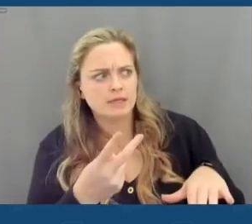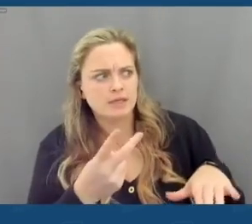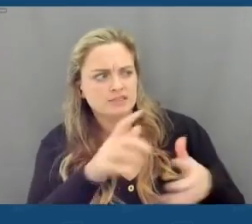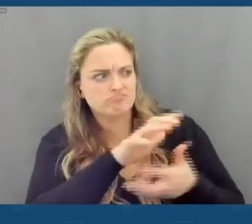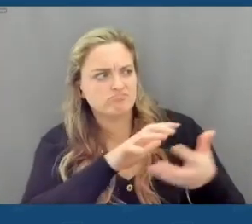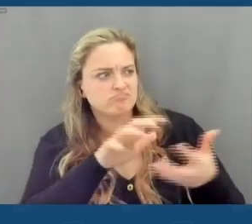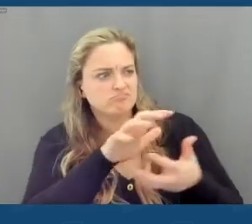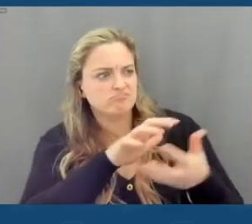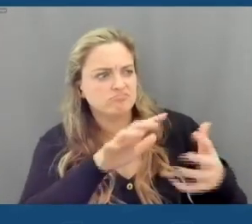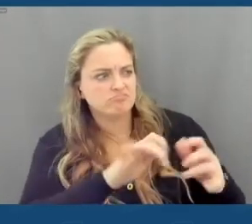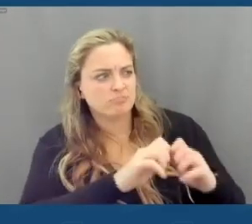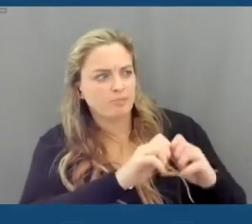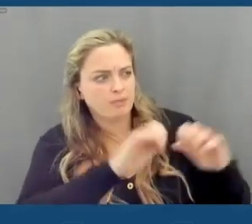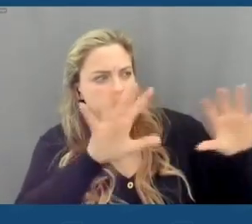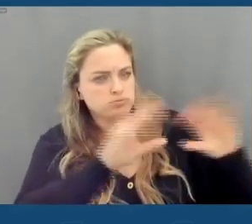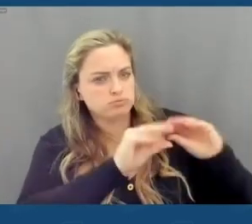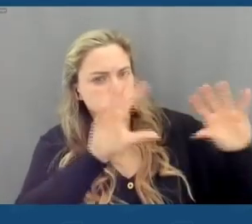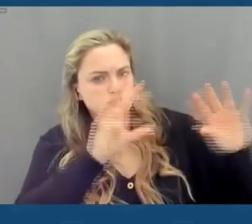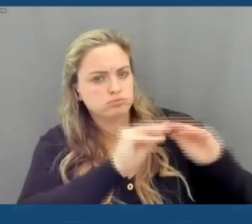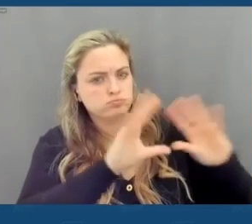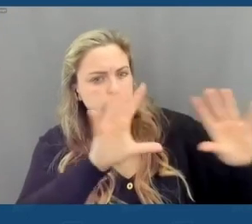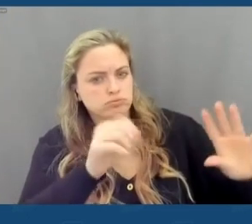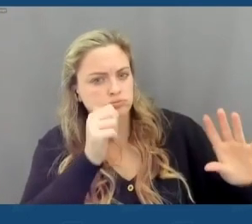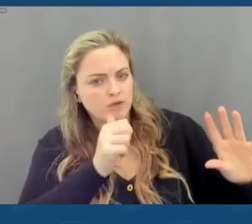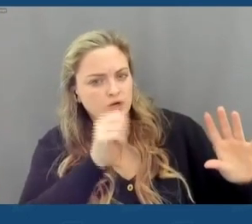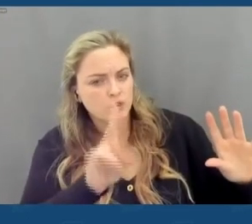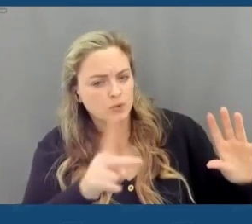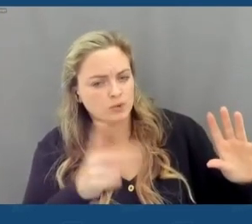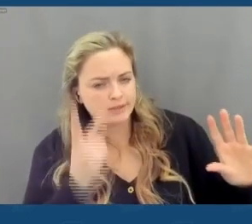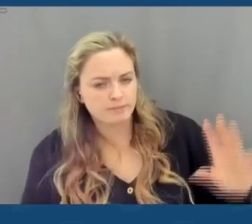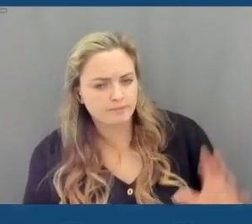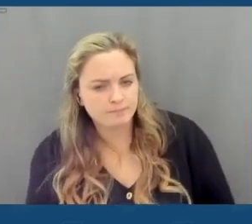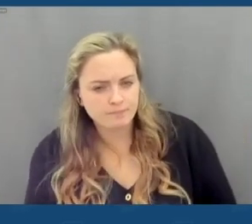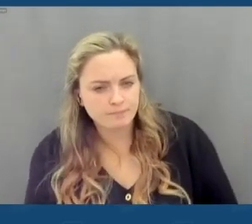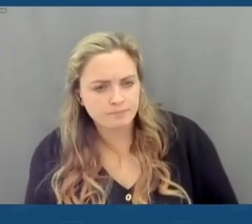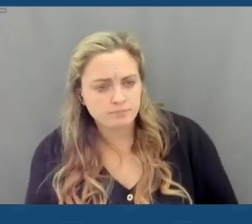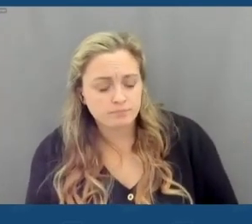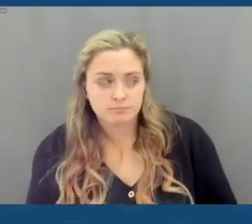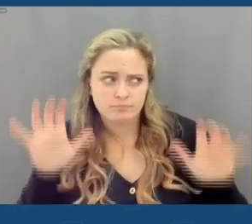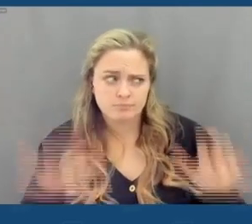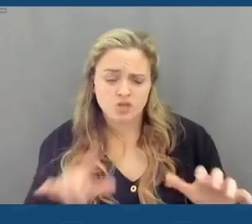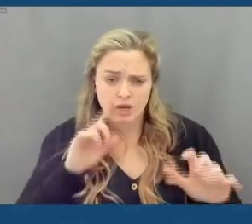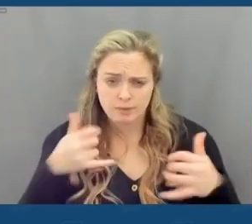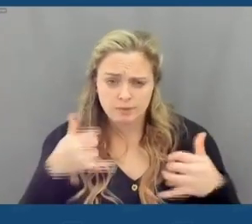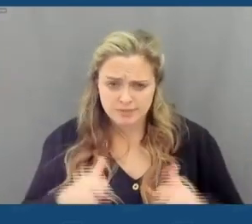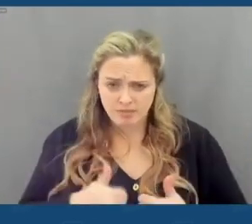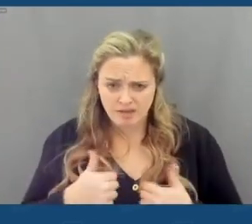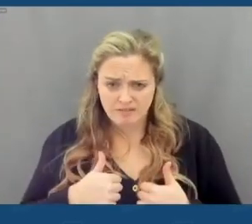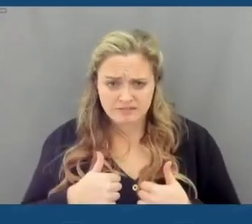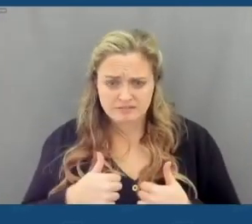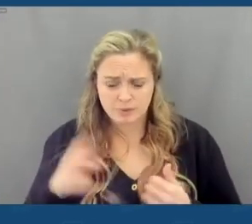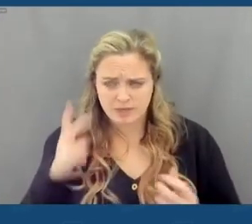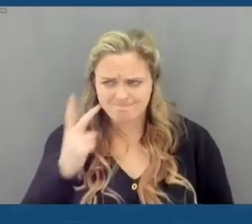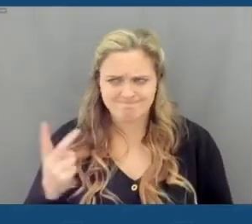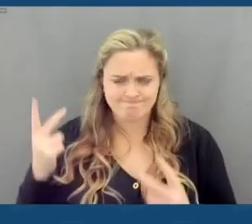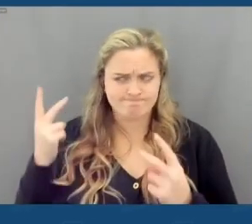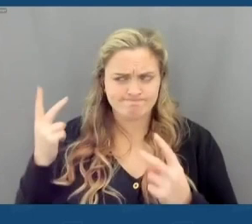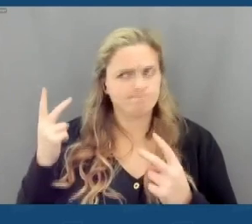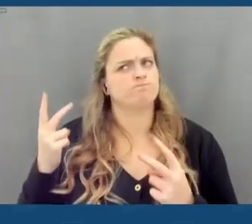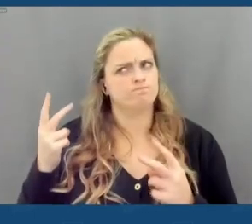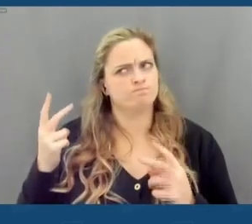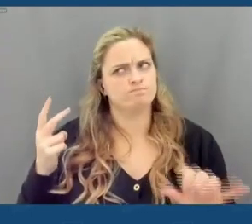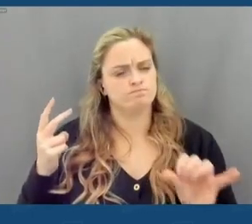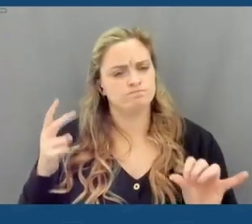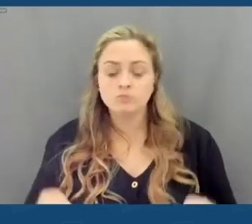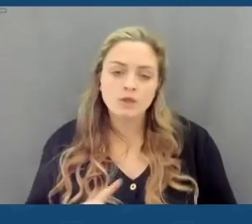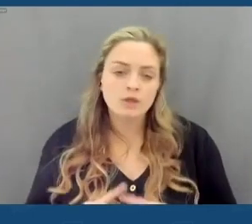being discharged into it every single day. It's amazing I'm still alive when I think about that. It truly is.